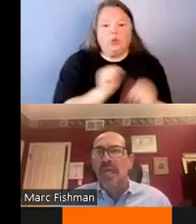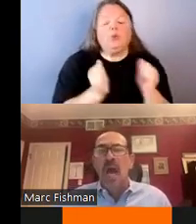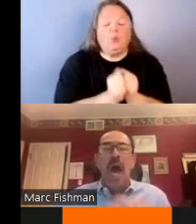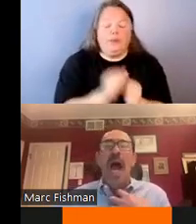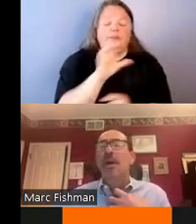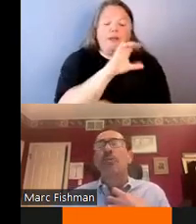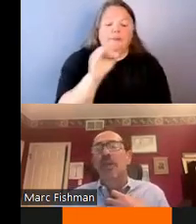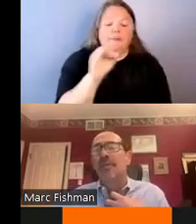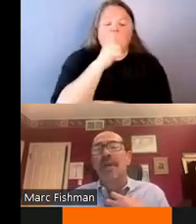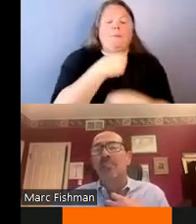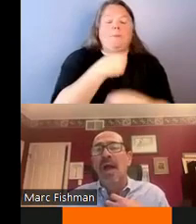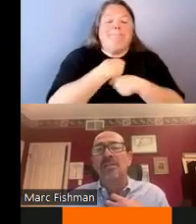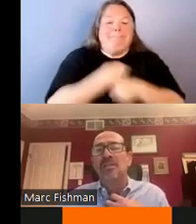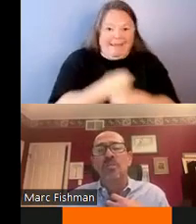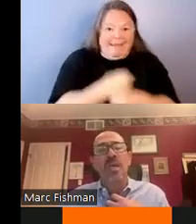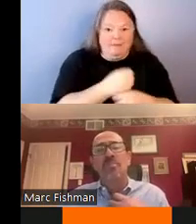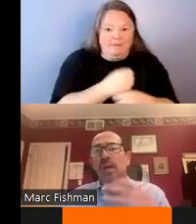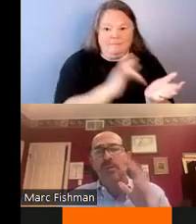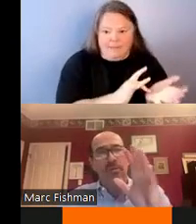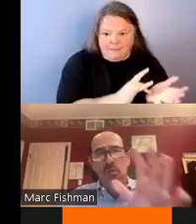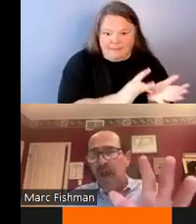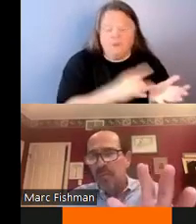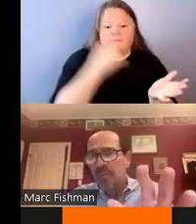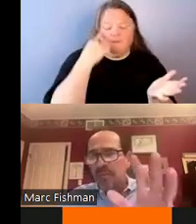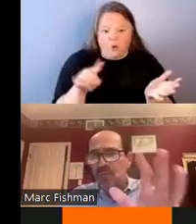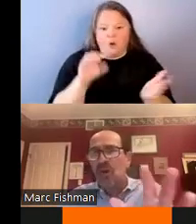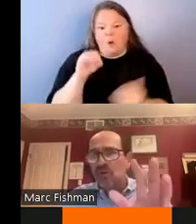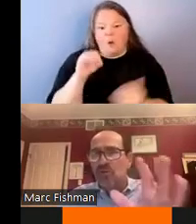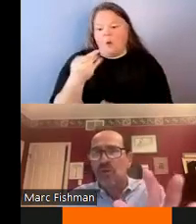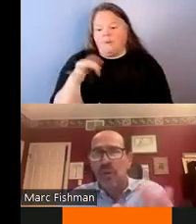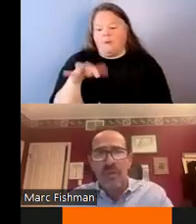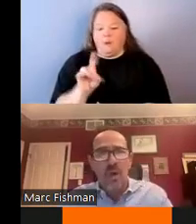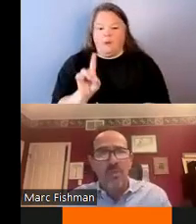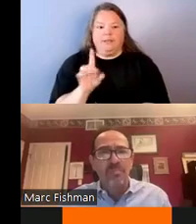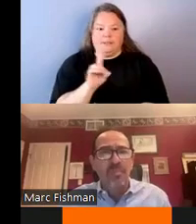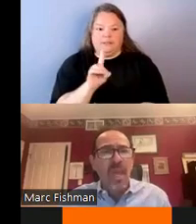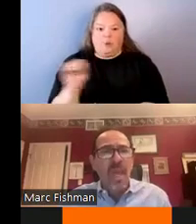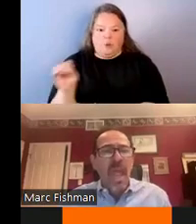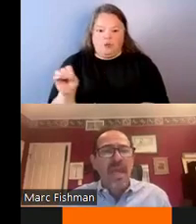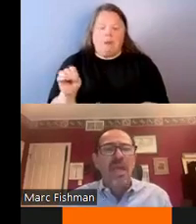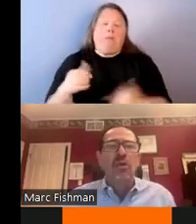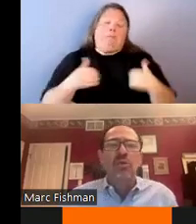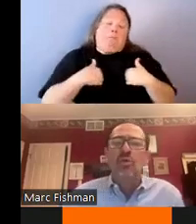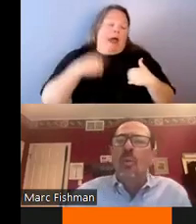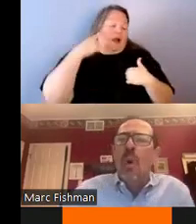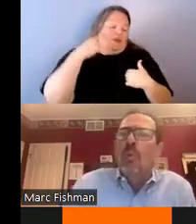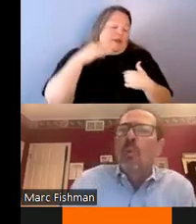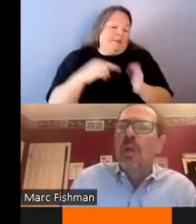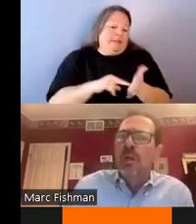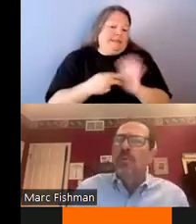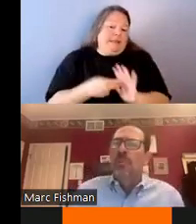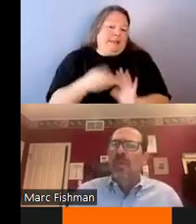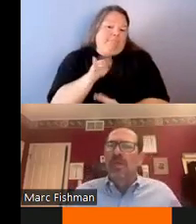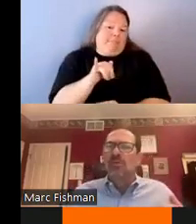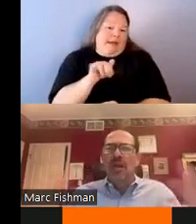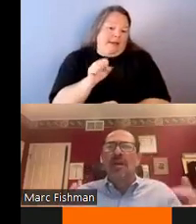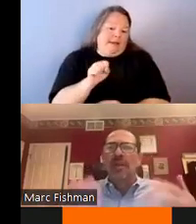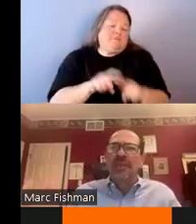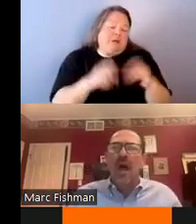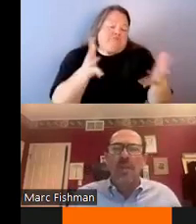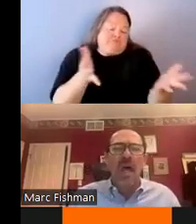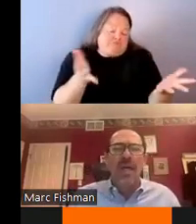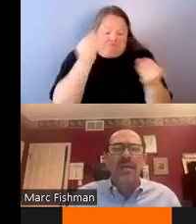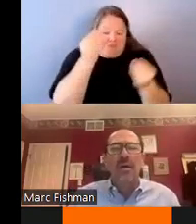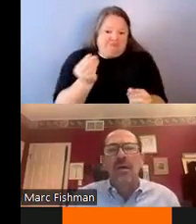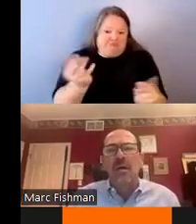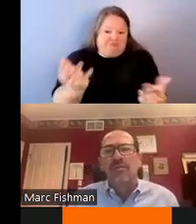about today. I don't think that biases me, but you've got to be the judge, so let me know. And here's what we'll be talking about,